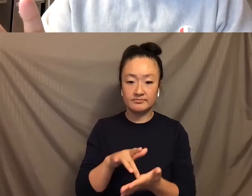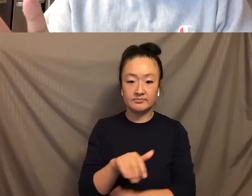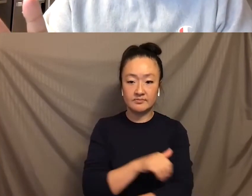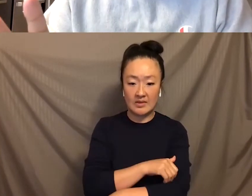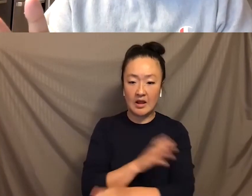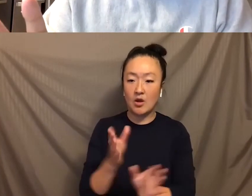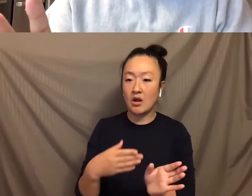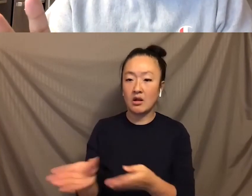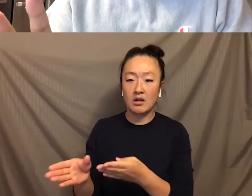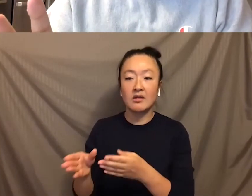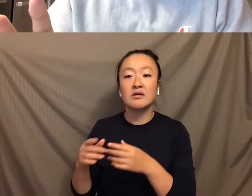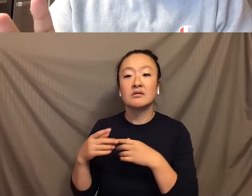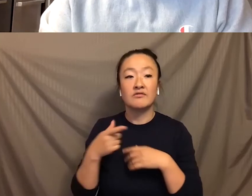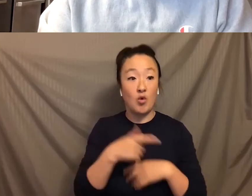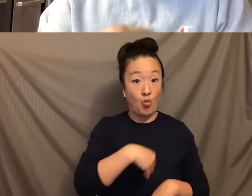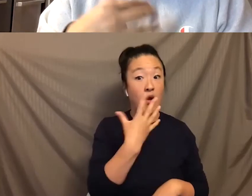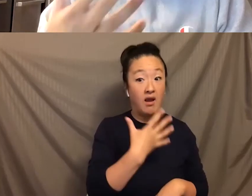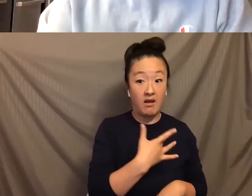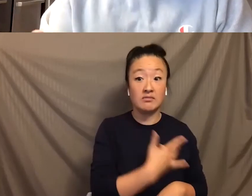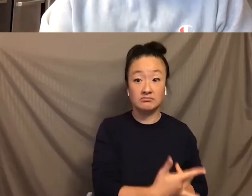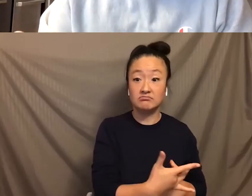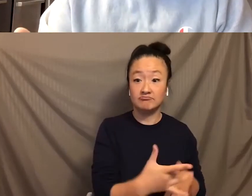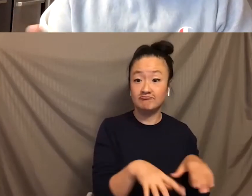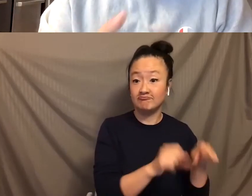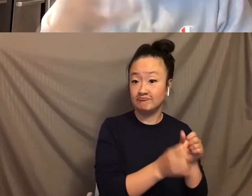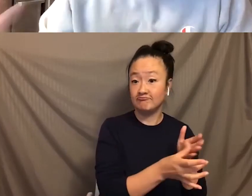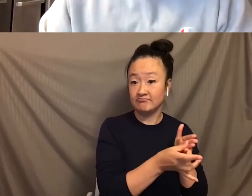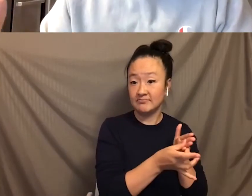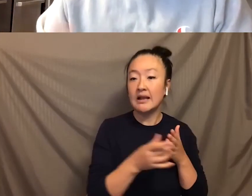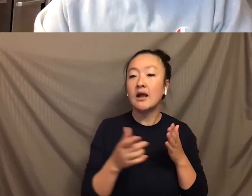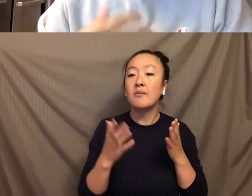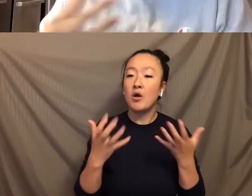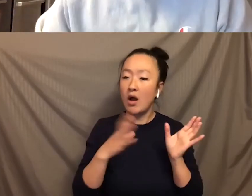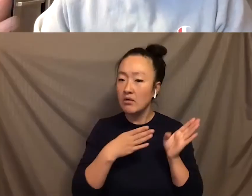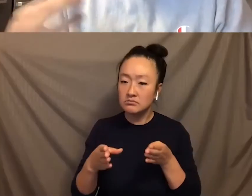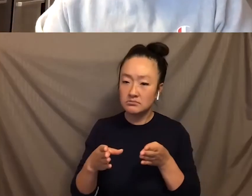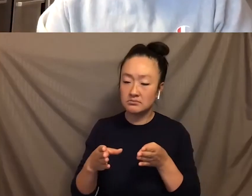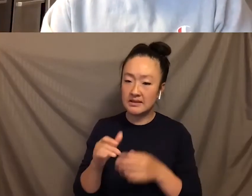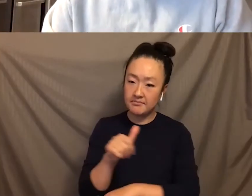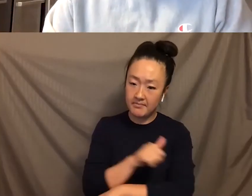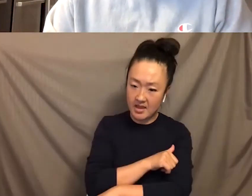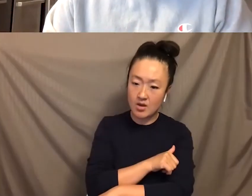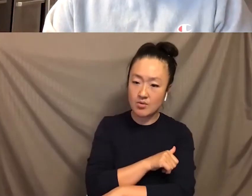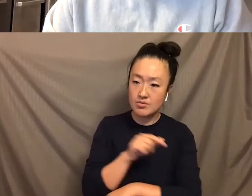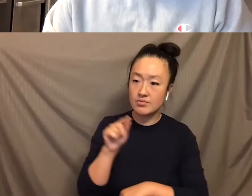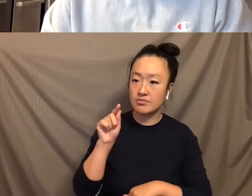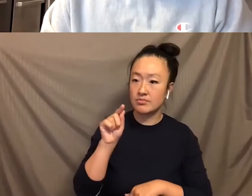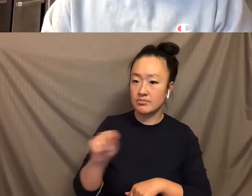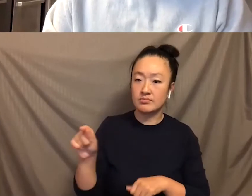usually white-led institutions that are broken beyond repair, and instead, I want to see that influence shift to these